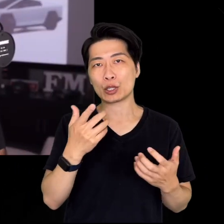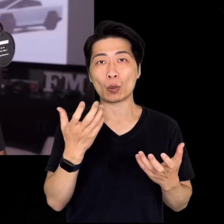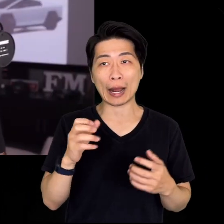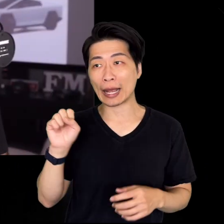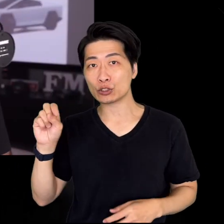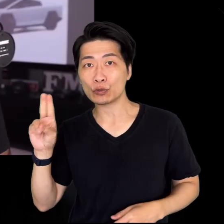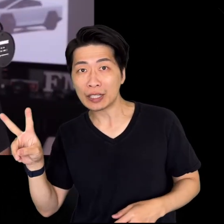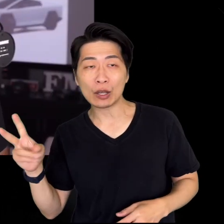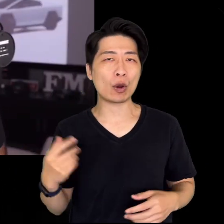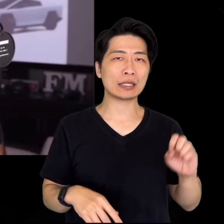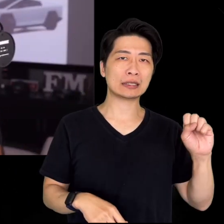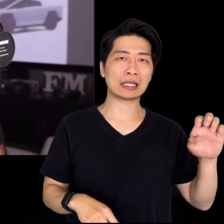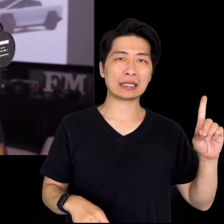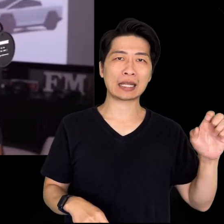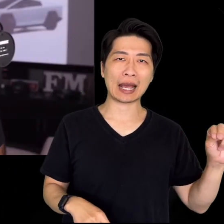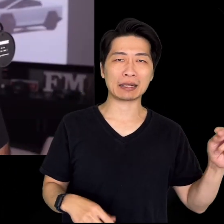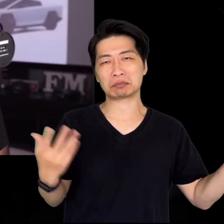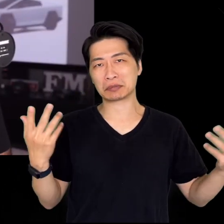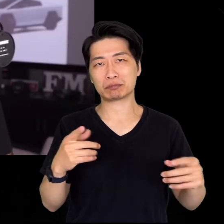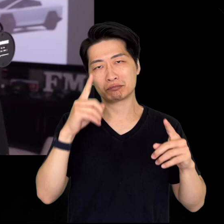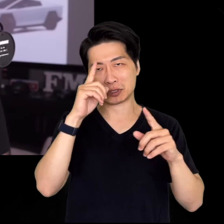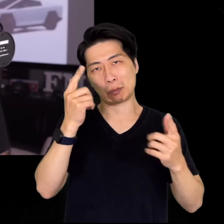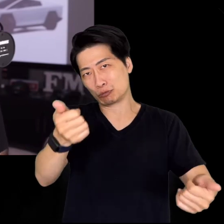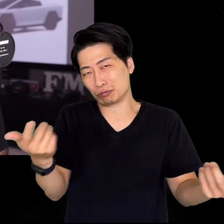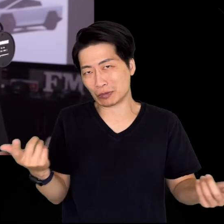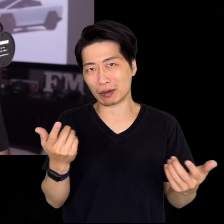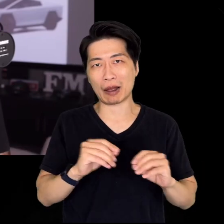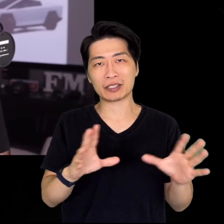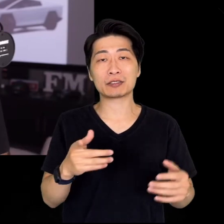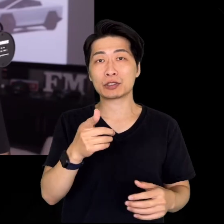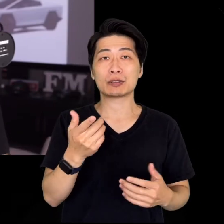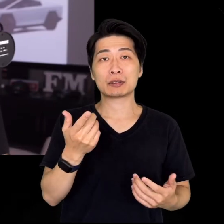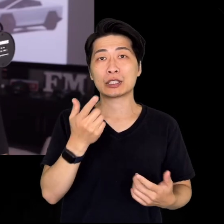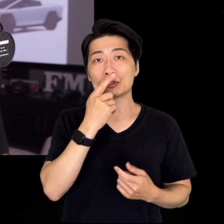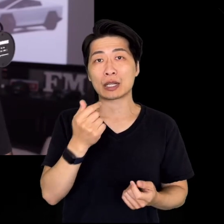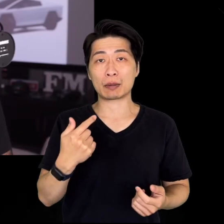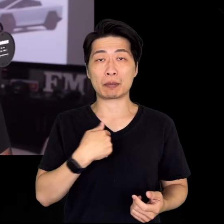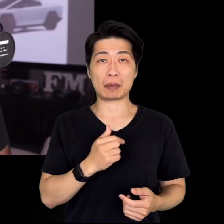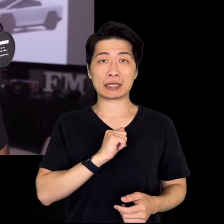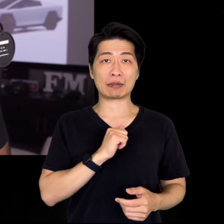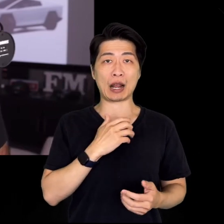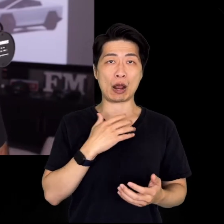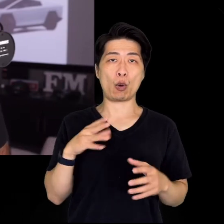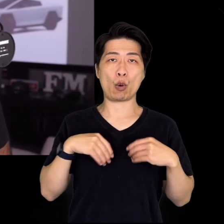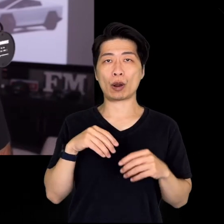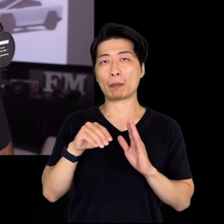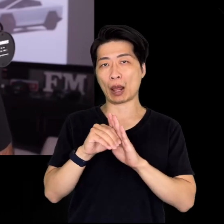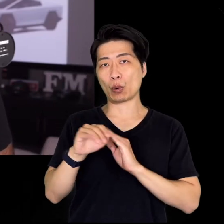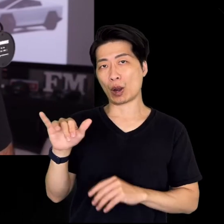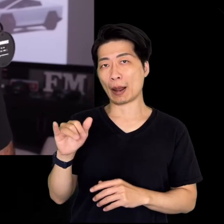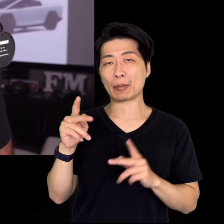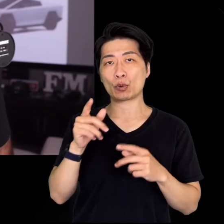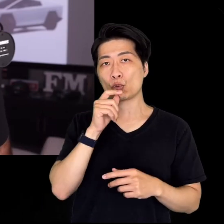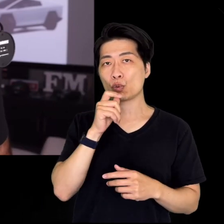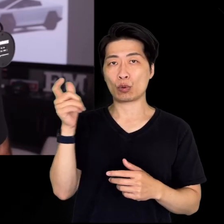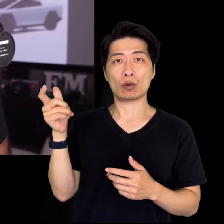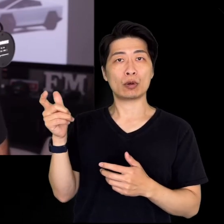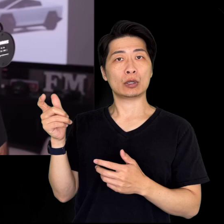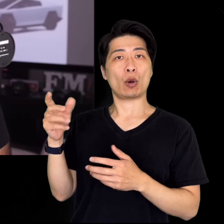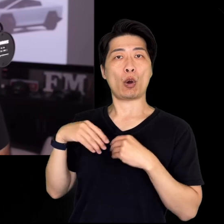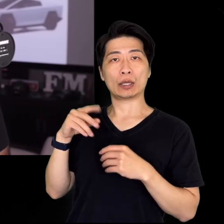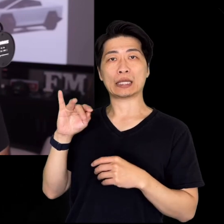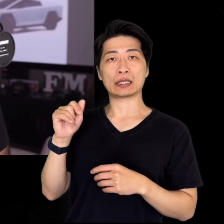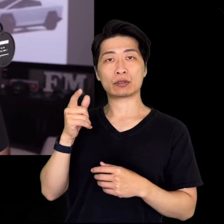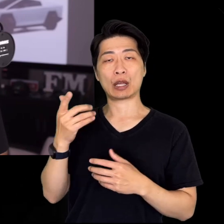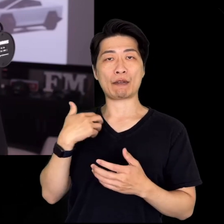depends what you're looking for. If you're looking for SUV or sedan, obviously it's different. If you're interested, just throwing it out there, I own a Model Y, and people that